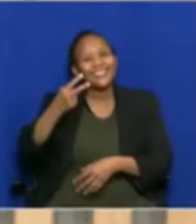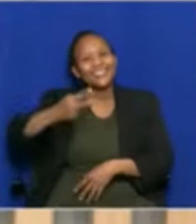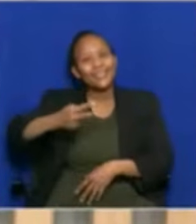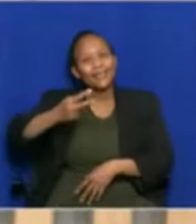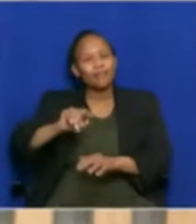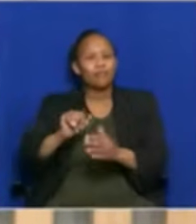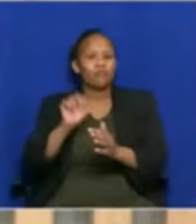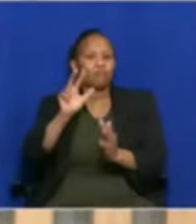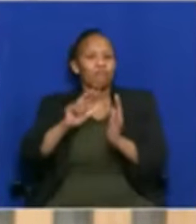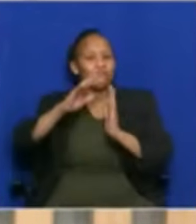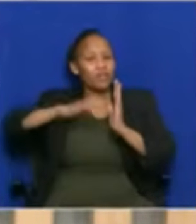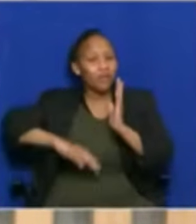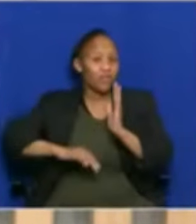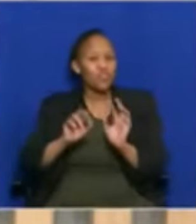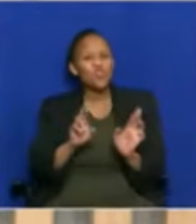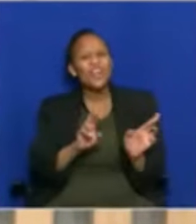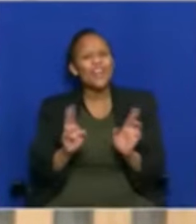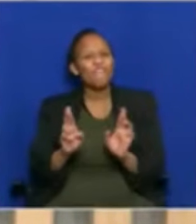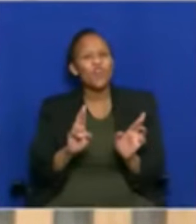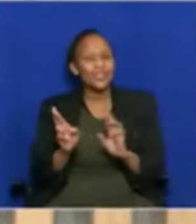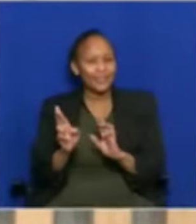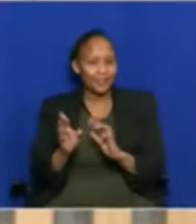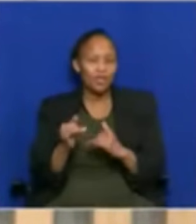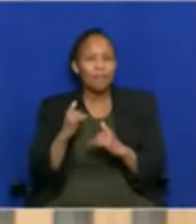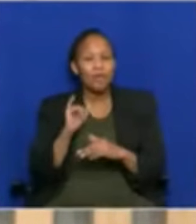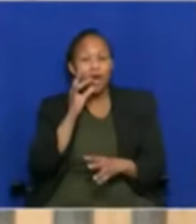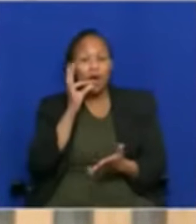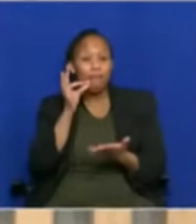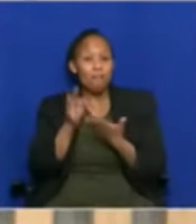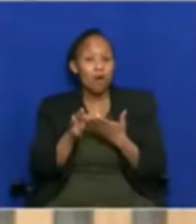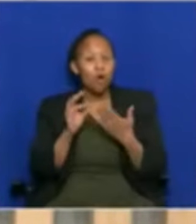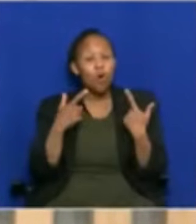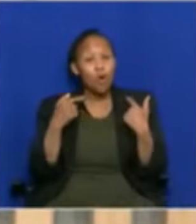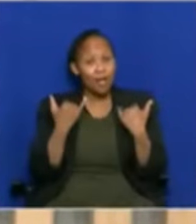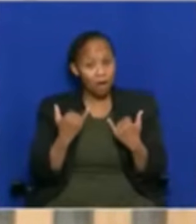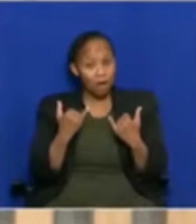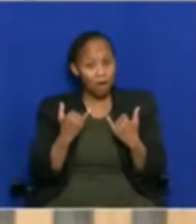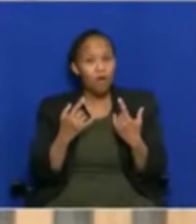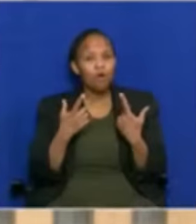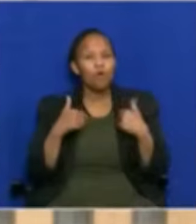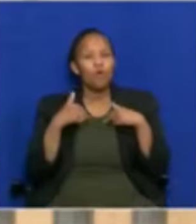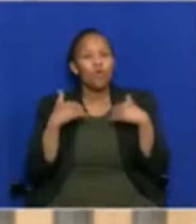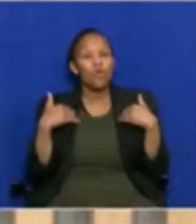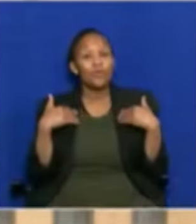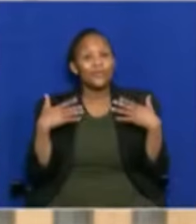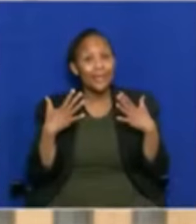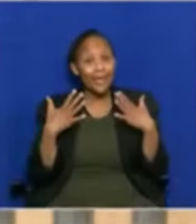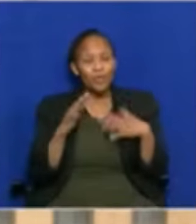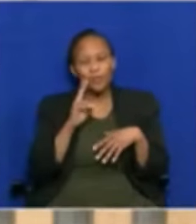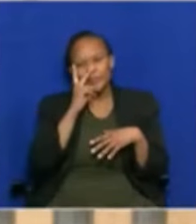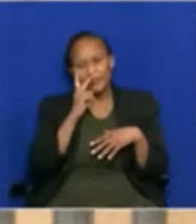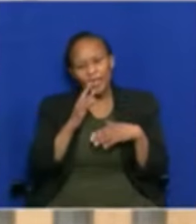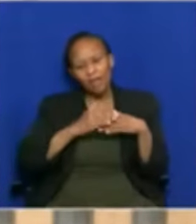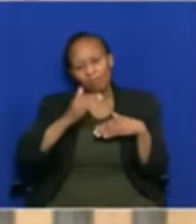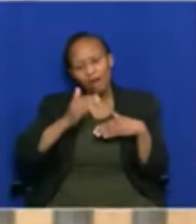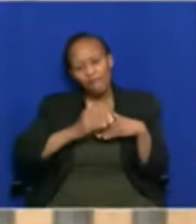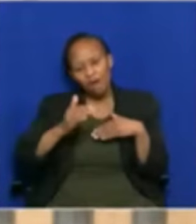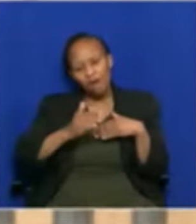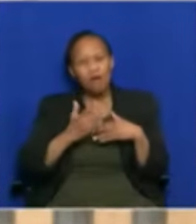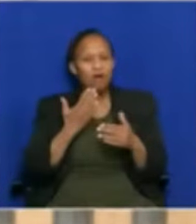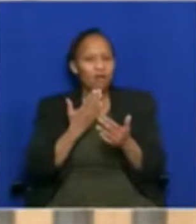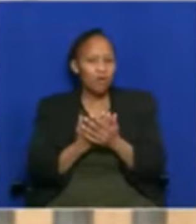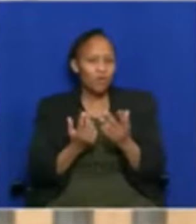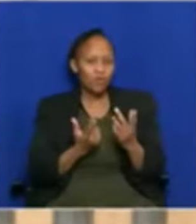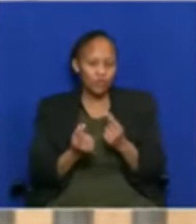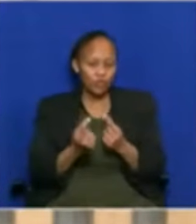I propose that we start and then we see how far we can go without the affidavit for the moment. We can,